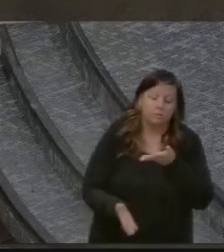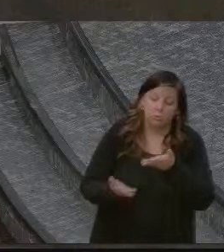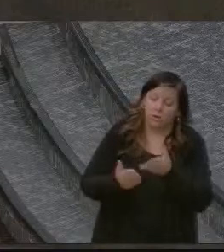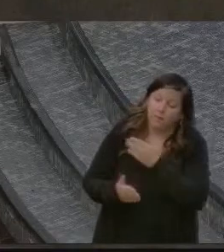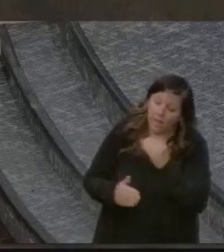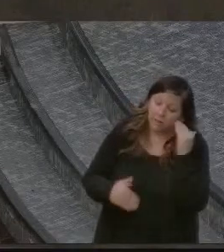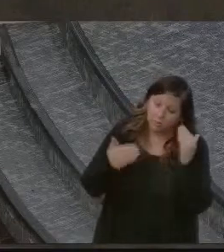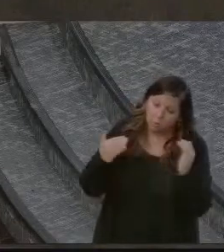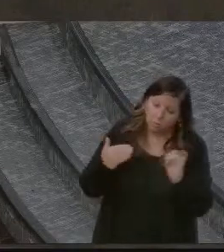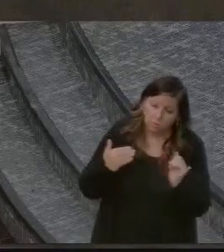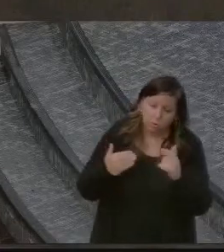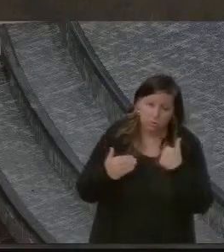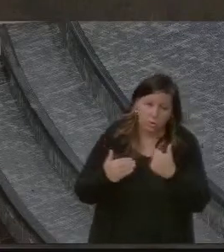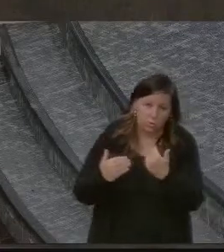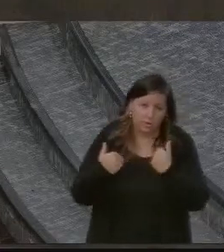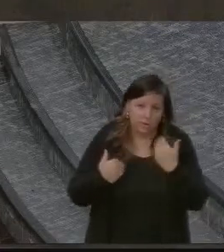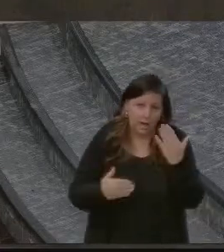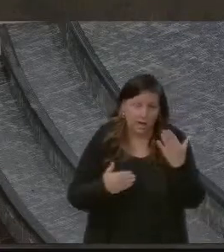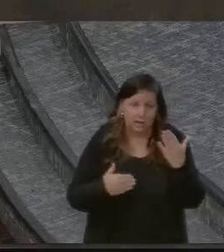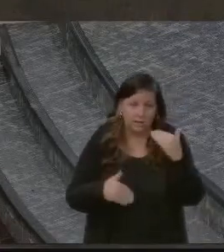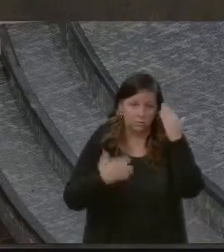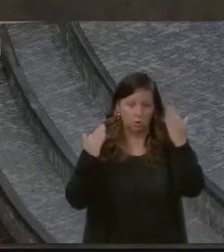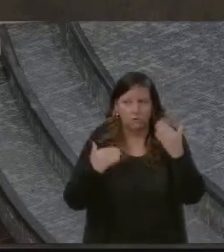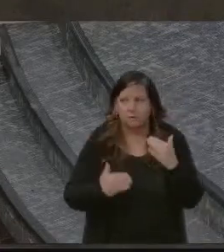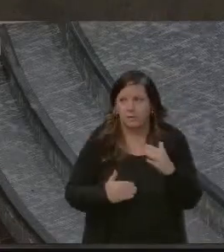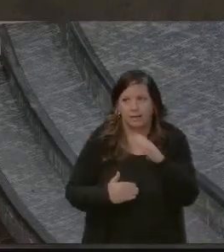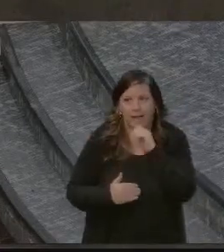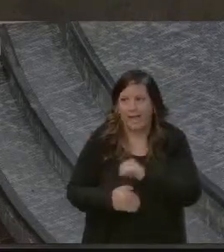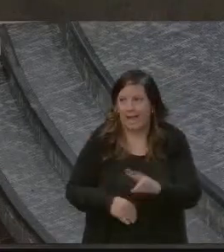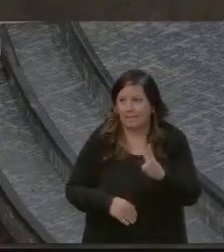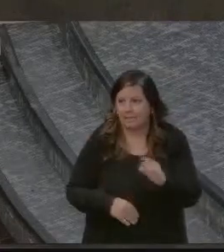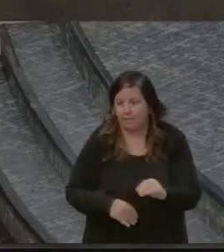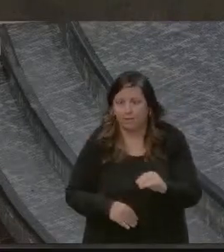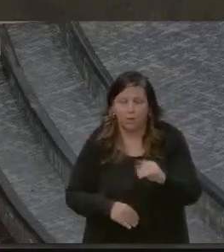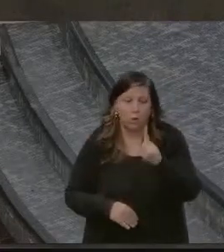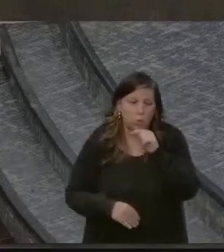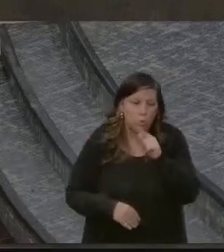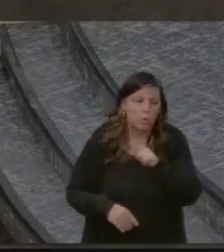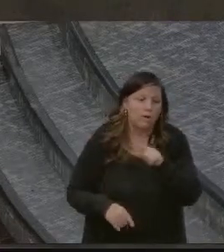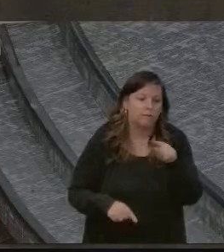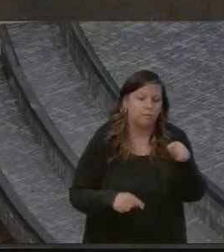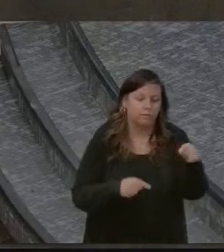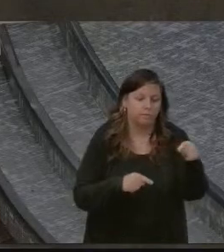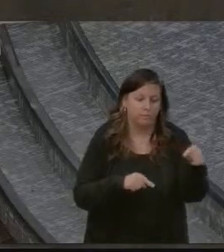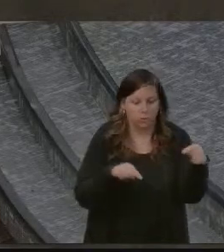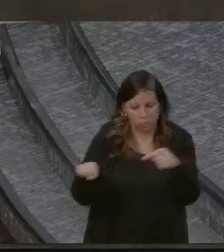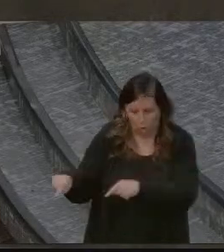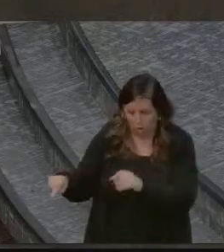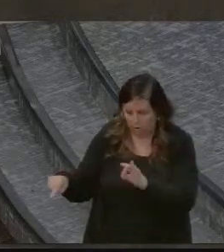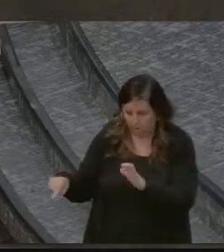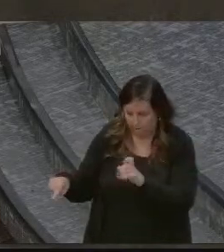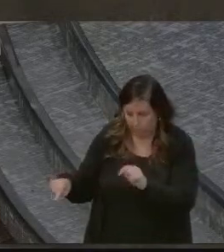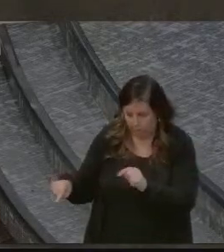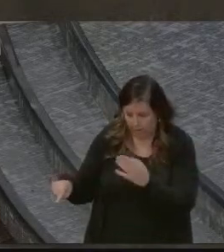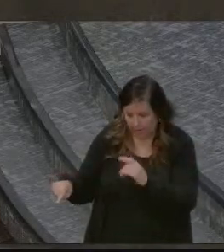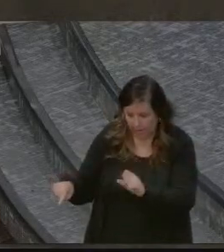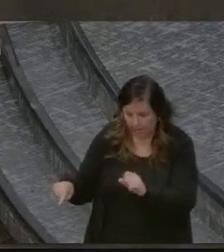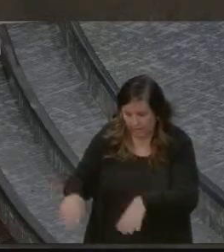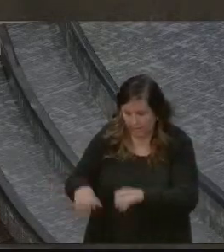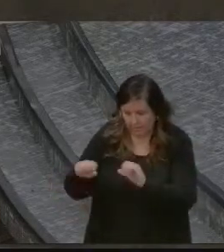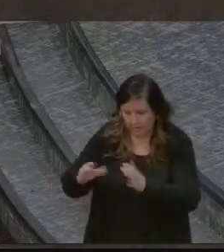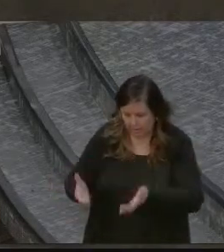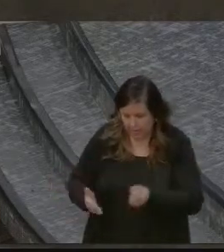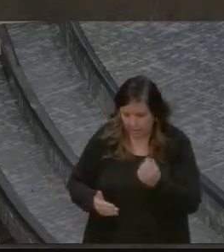adults, we've had 70-year-old individuals that I know of who have gone back to Foothills and taken classes so that they're